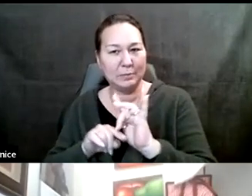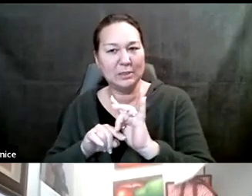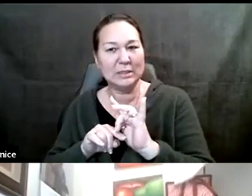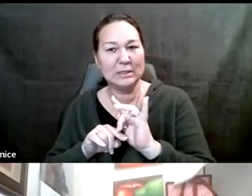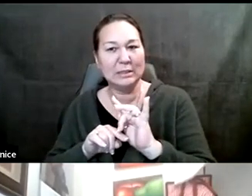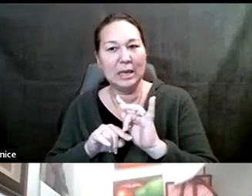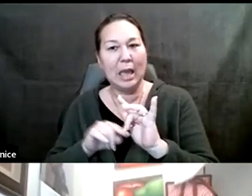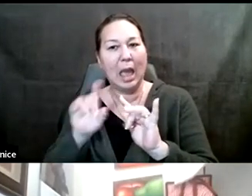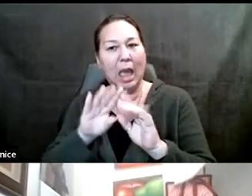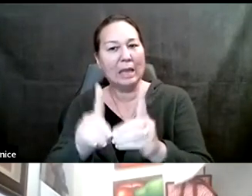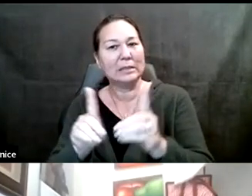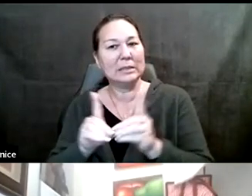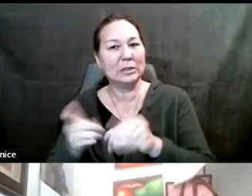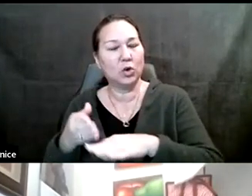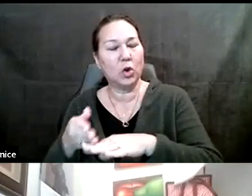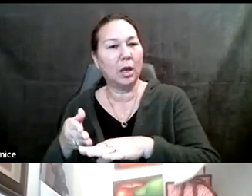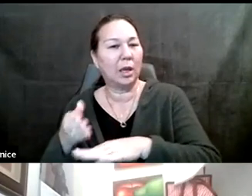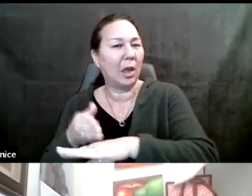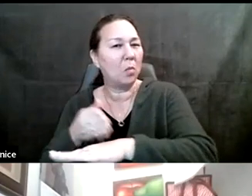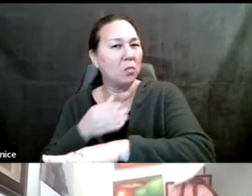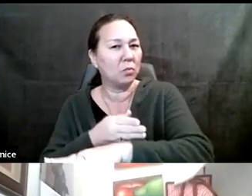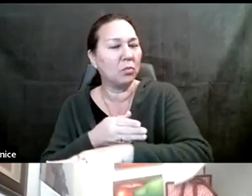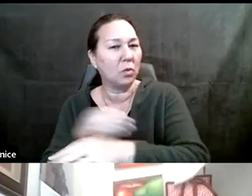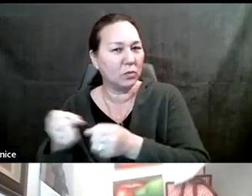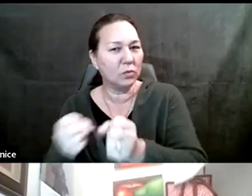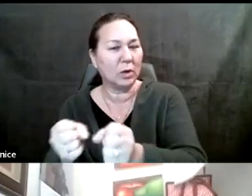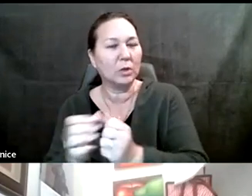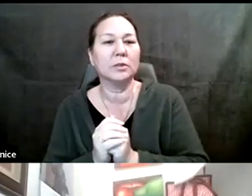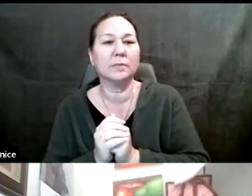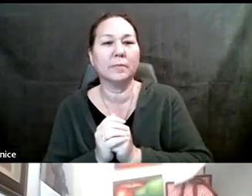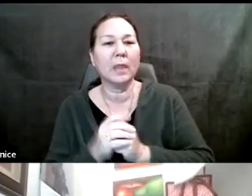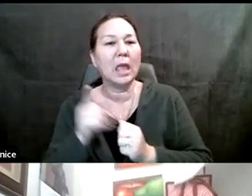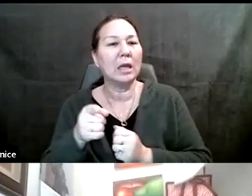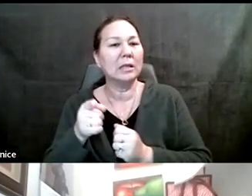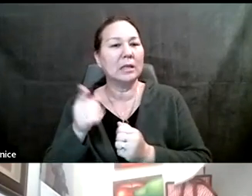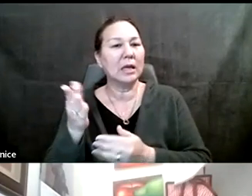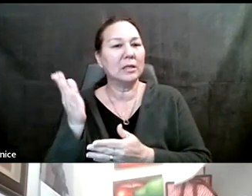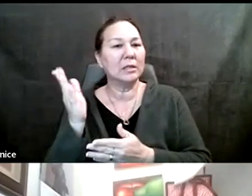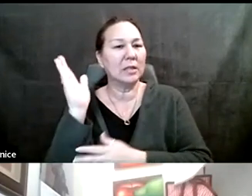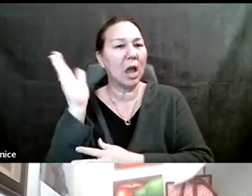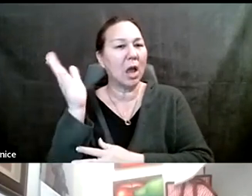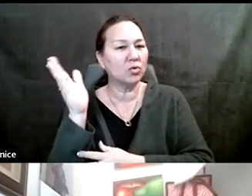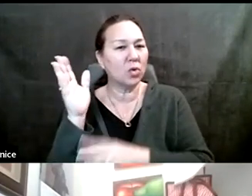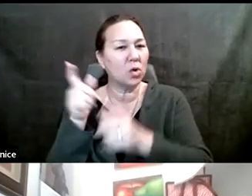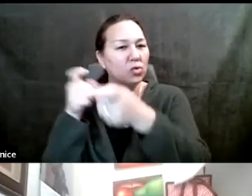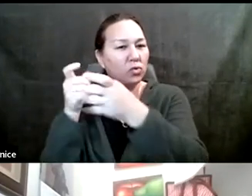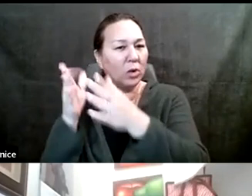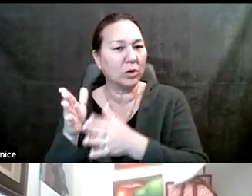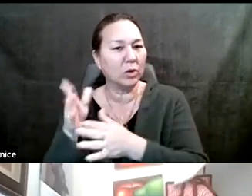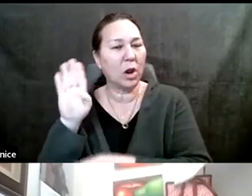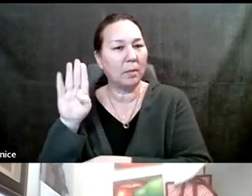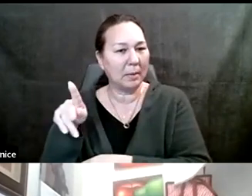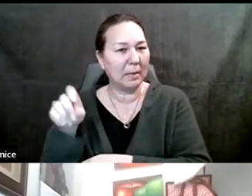Mott senior director BPS Department of opportunity youth in April Clarkson EPS director of research